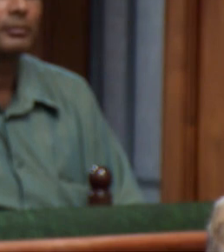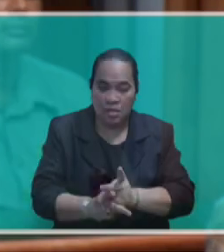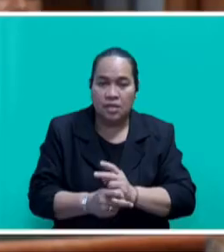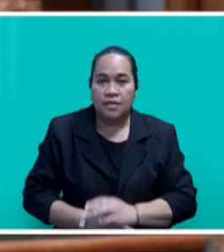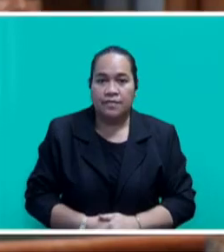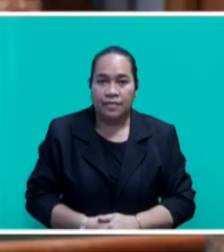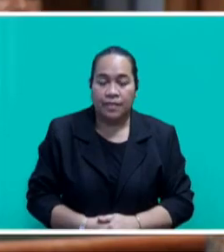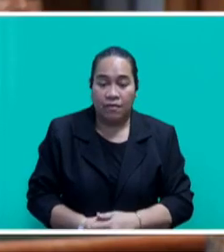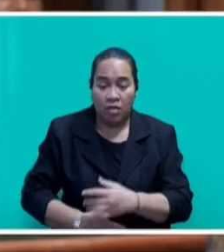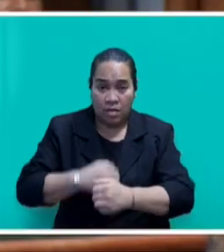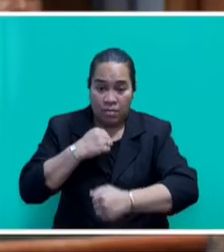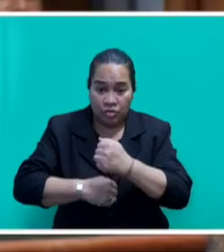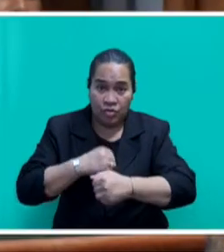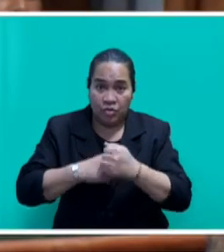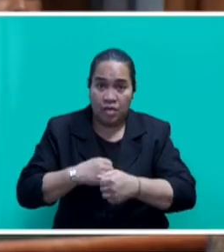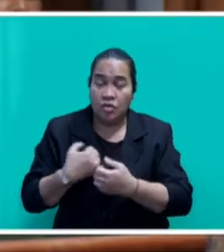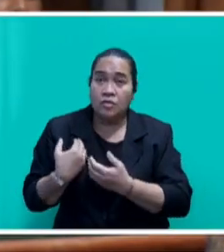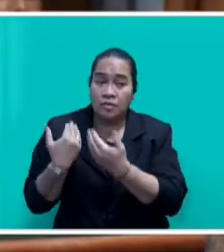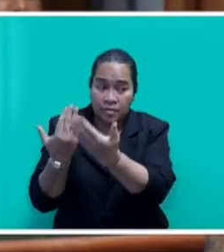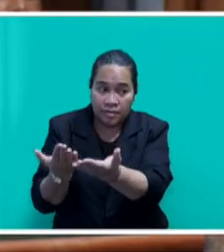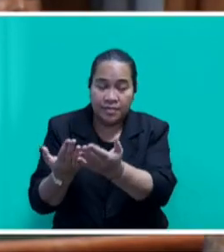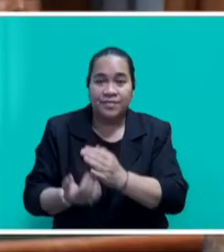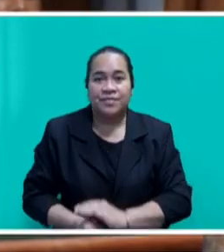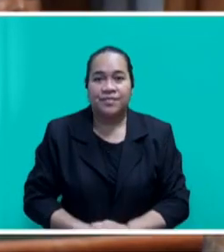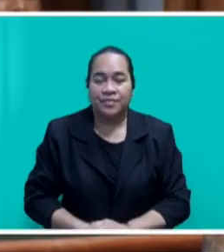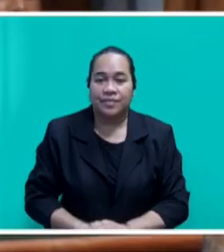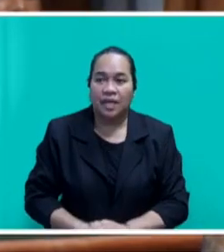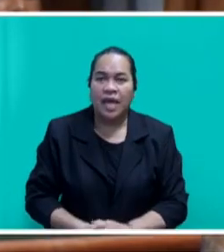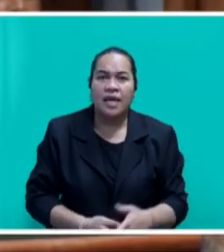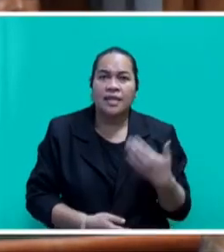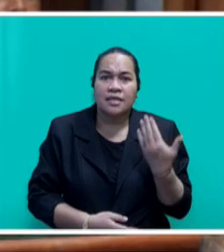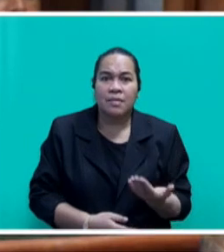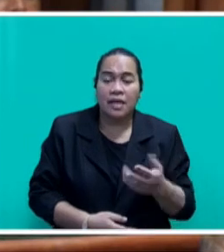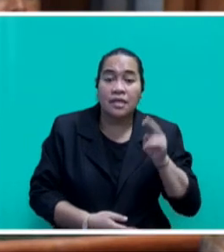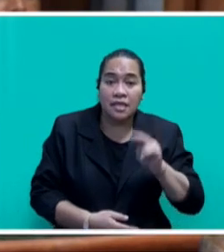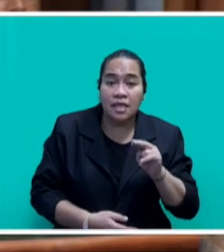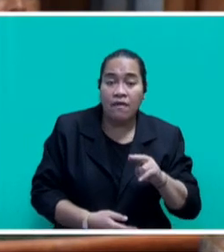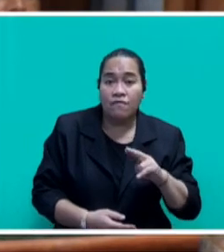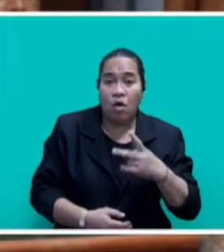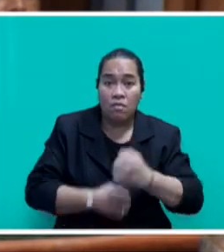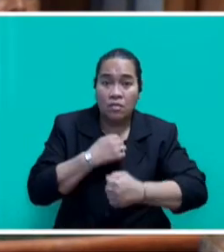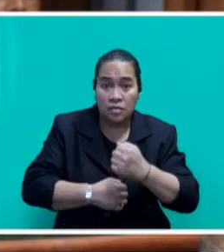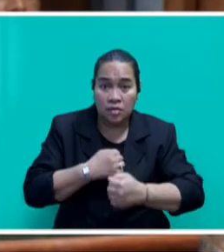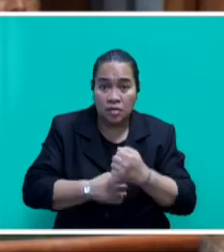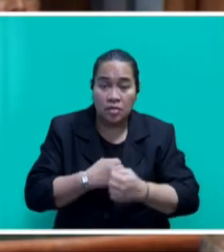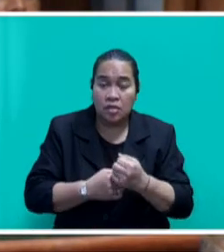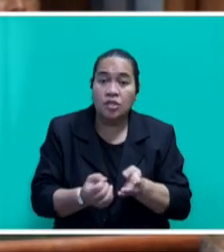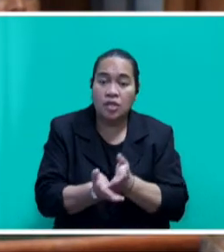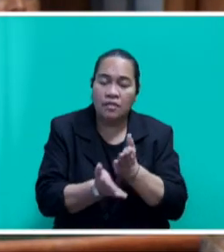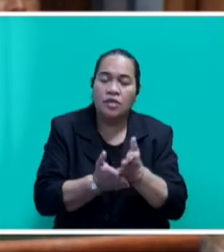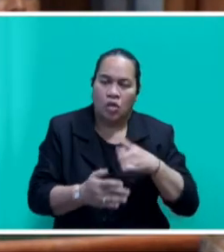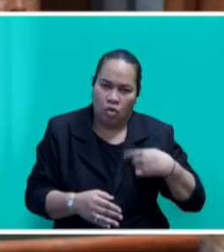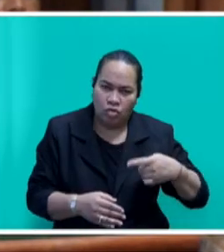On machinery outsourcing, the demand for machinery services continues to increase